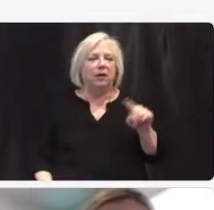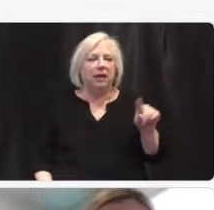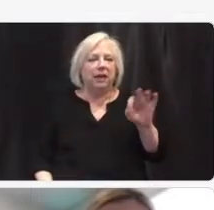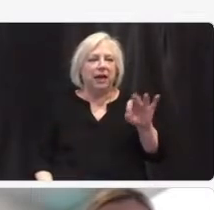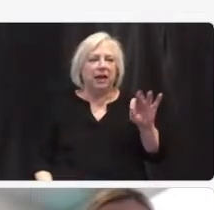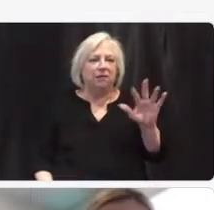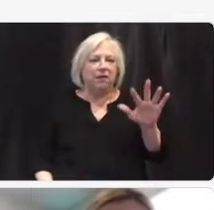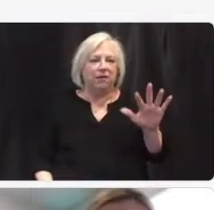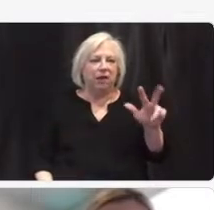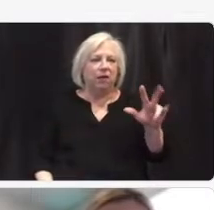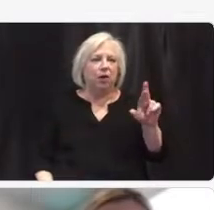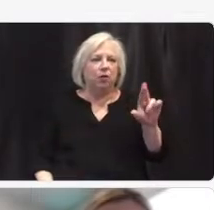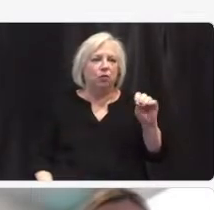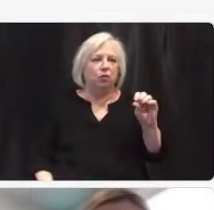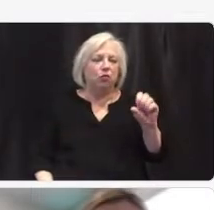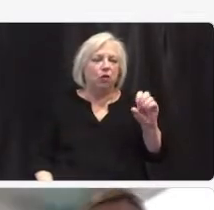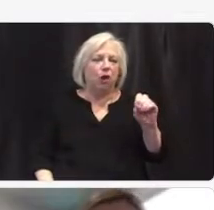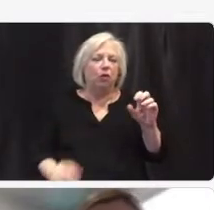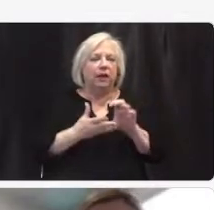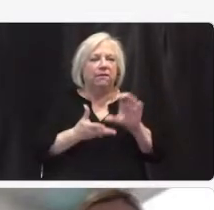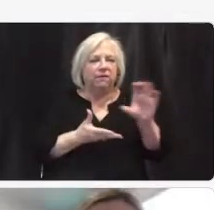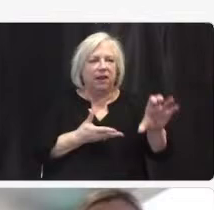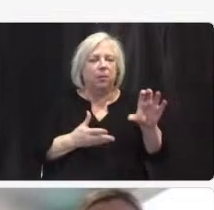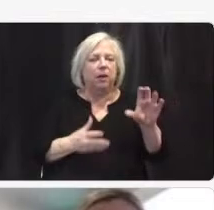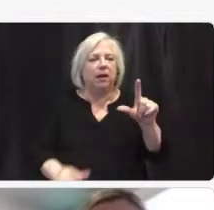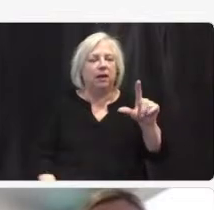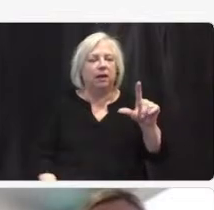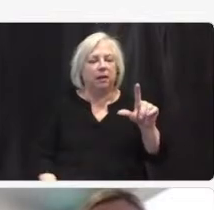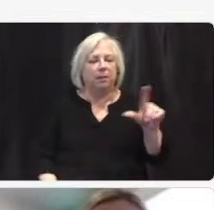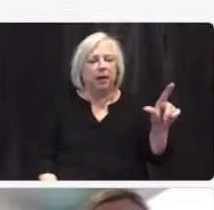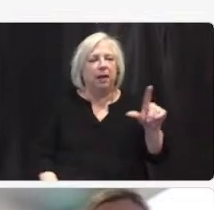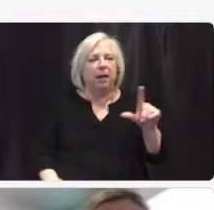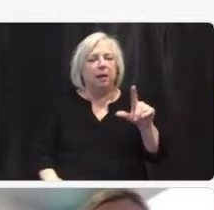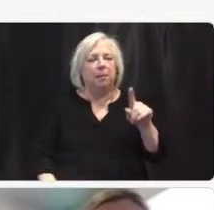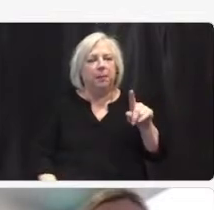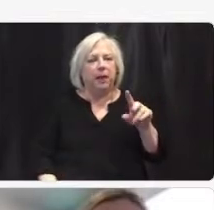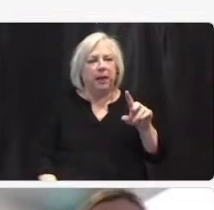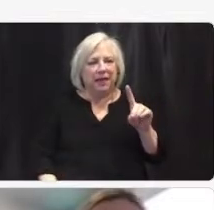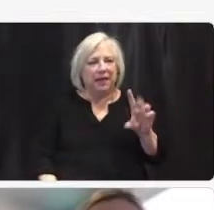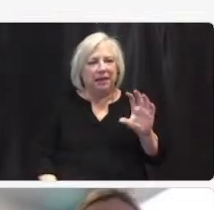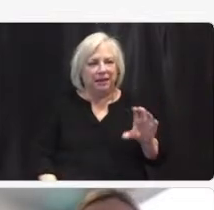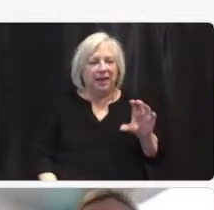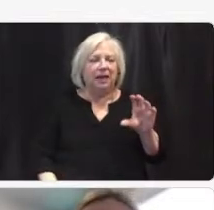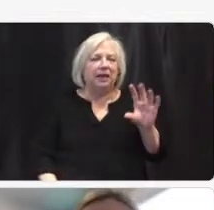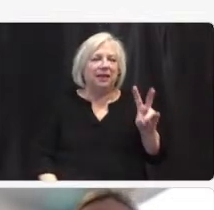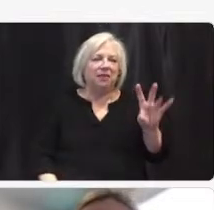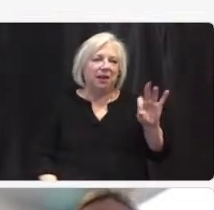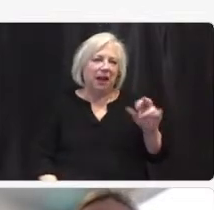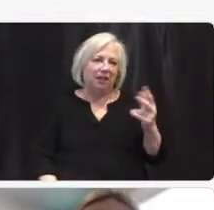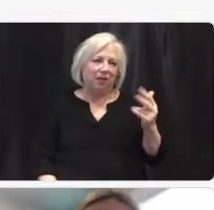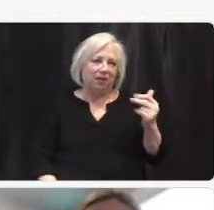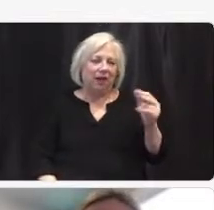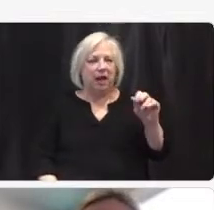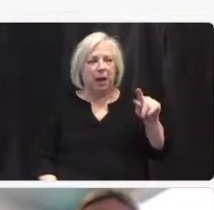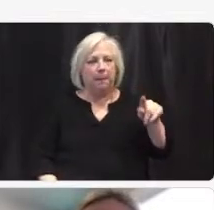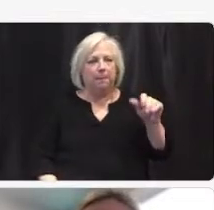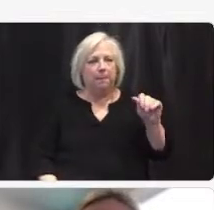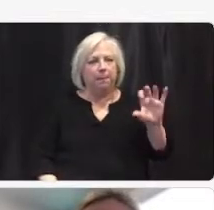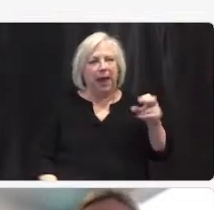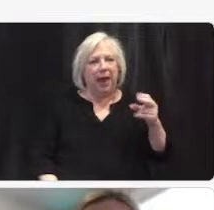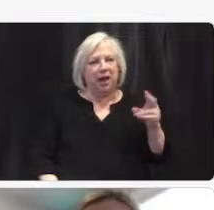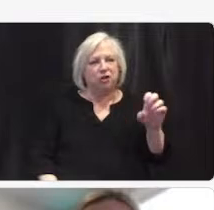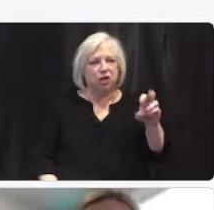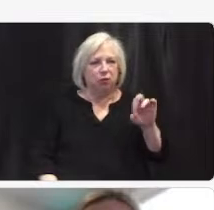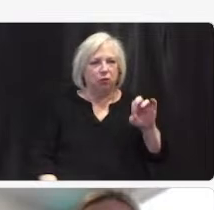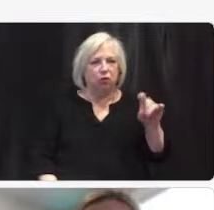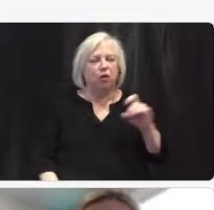Z9953, Rose Investments LLC 2, STR2 PDC, 7913 Apache Road. Staff